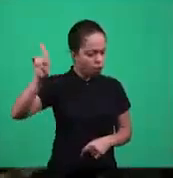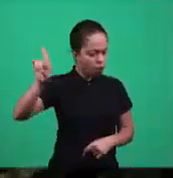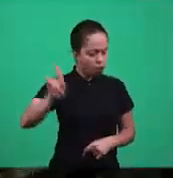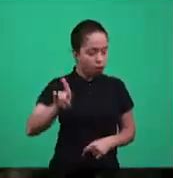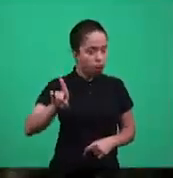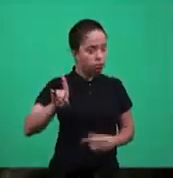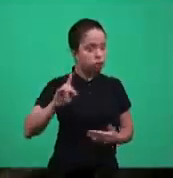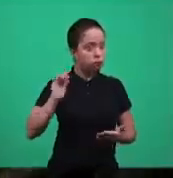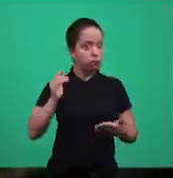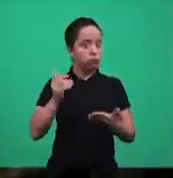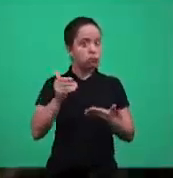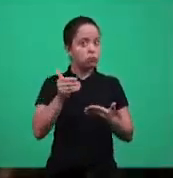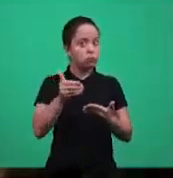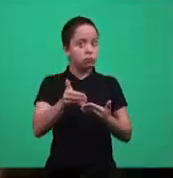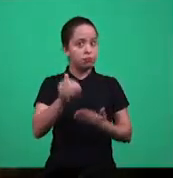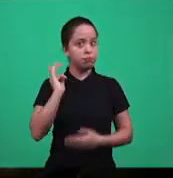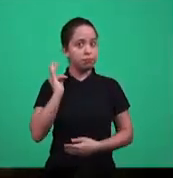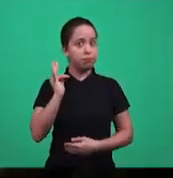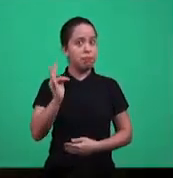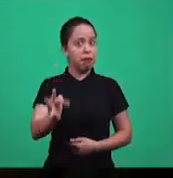Soon I shall come.